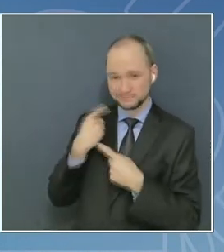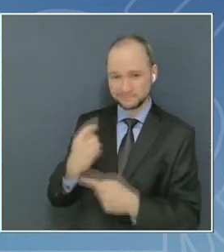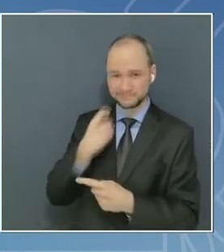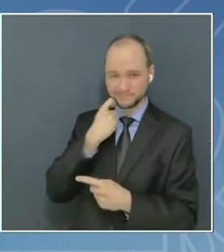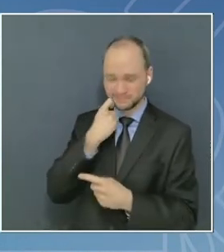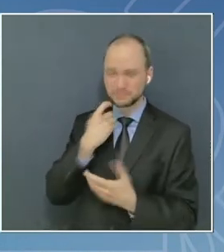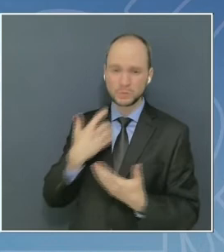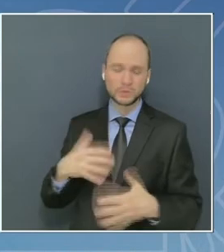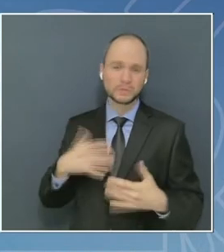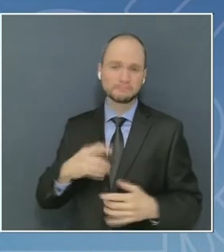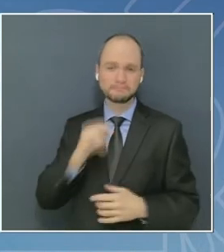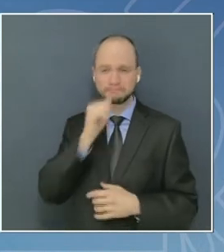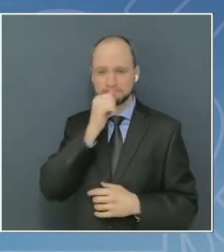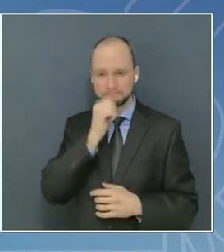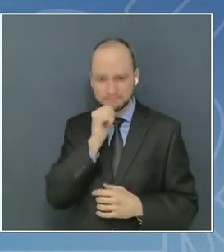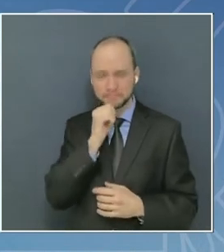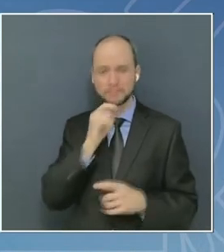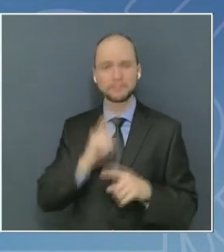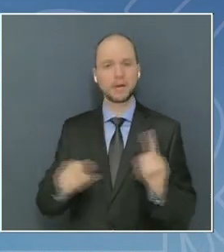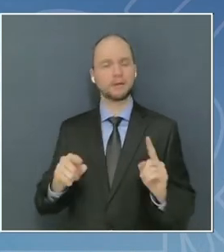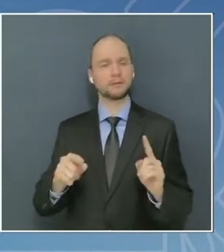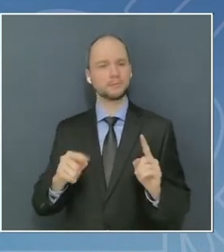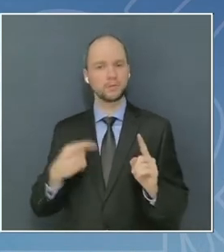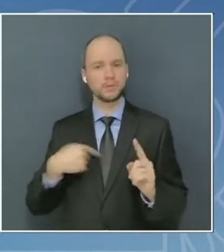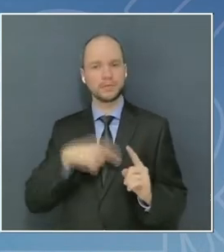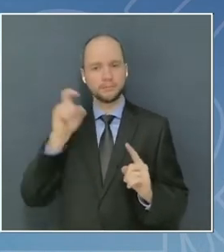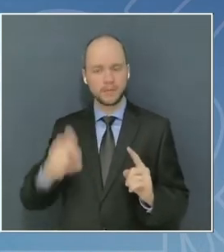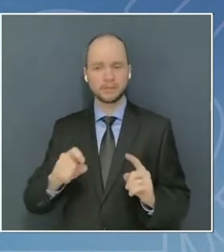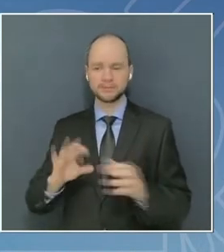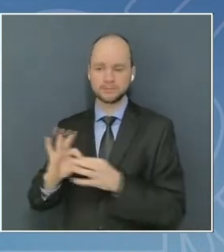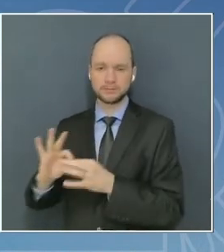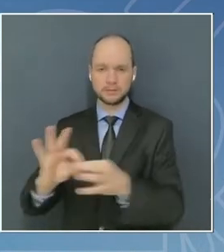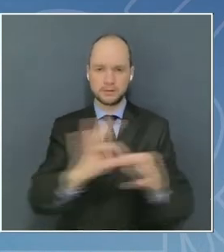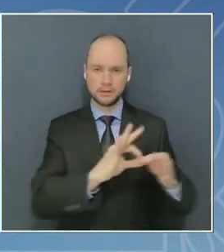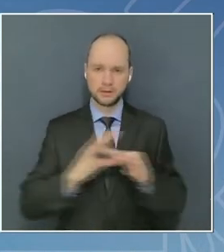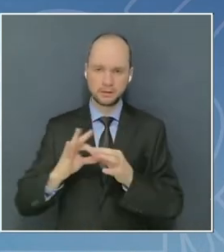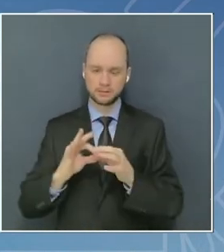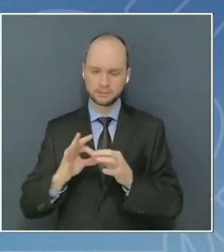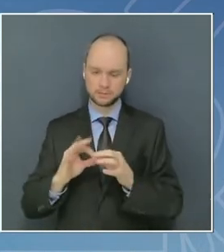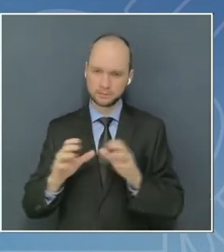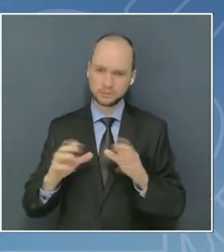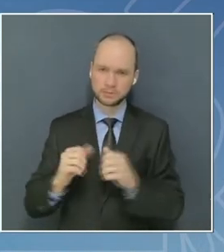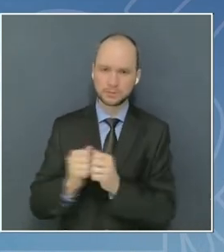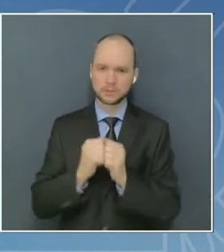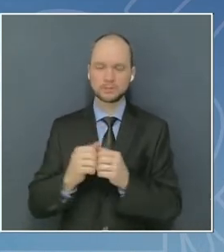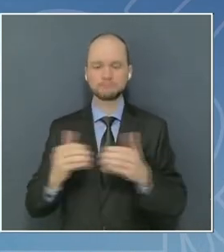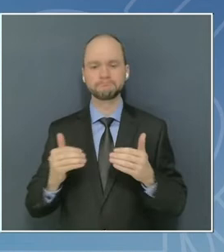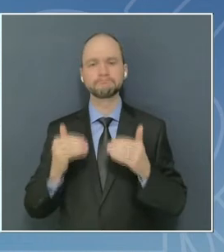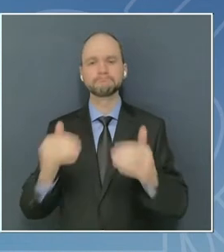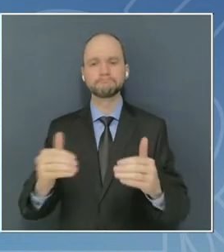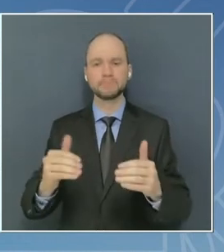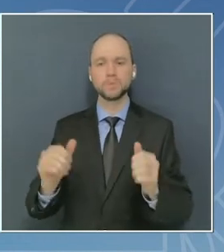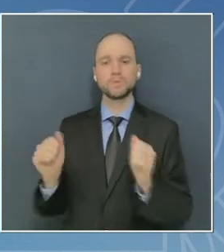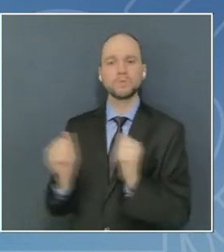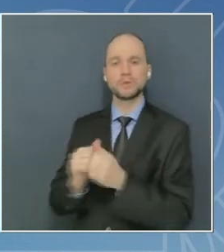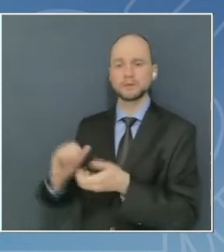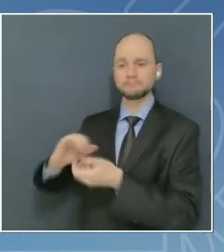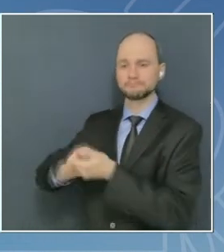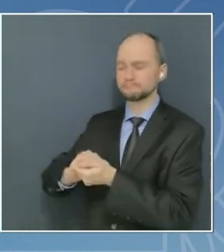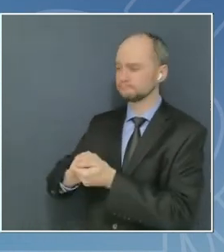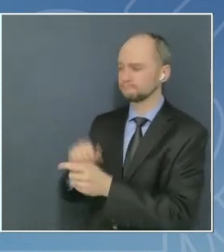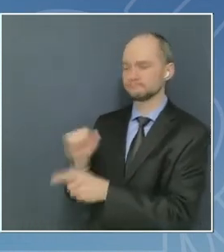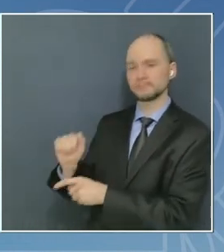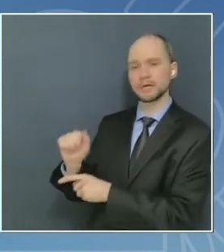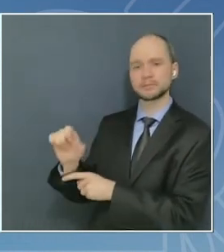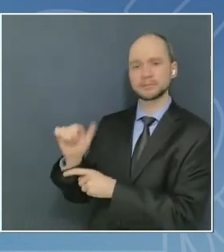and present a united front to our allies in ASEAN and in Southeast Asia in general, is a good thing for all of